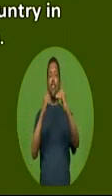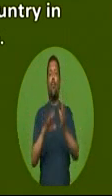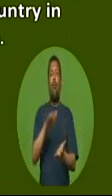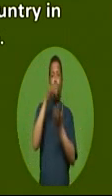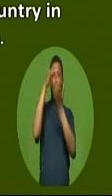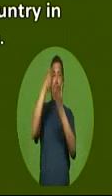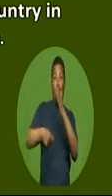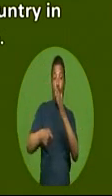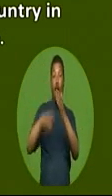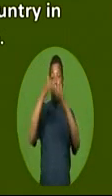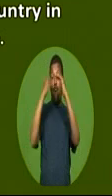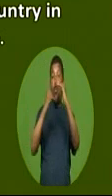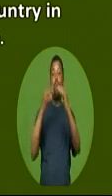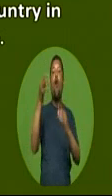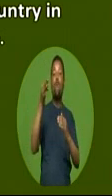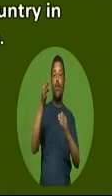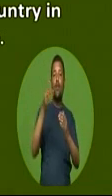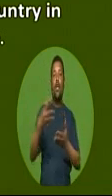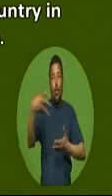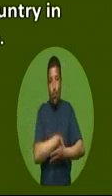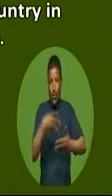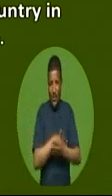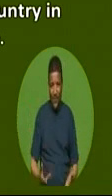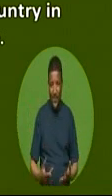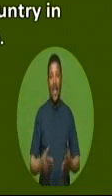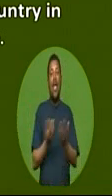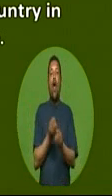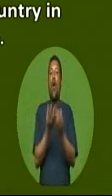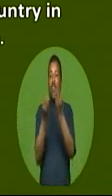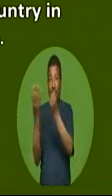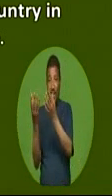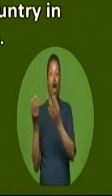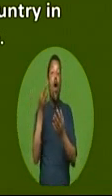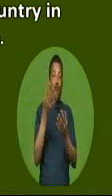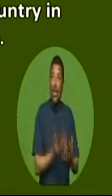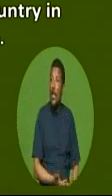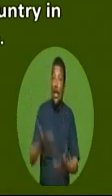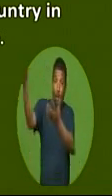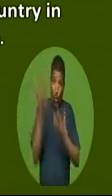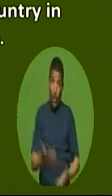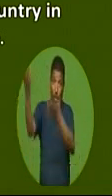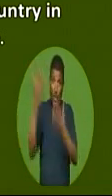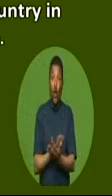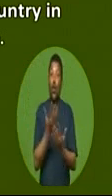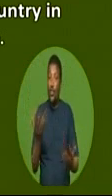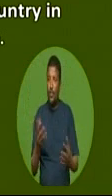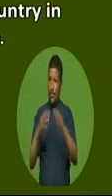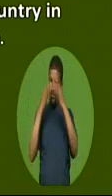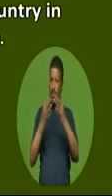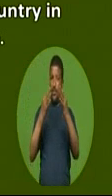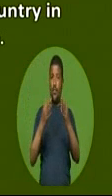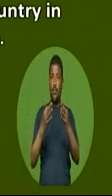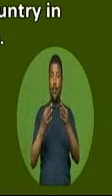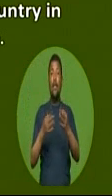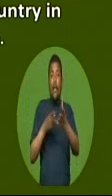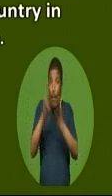of imports. As the quantity of importing the good is restricted, the price